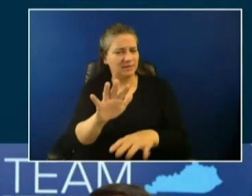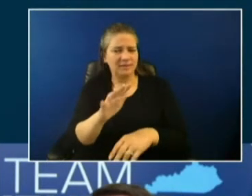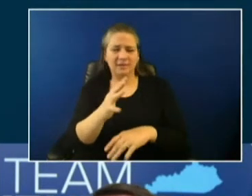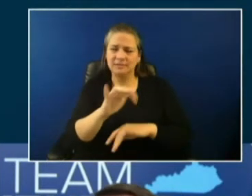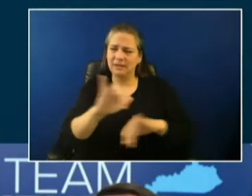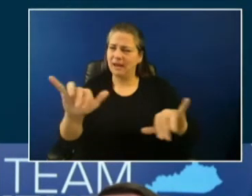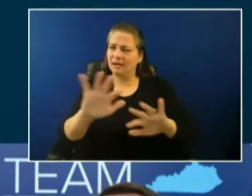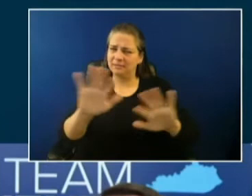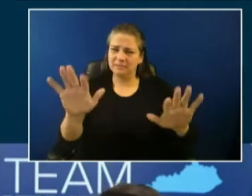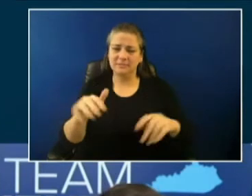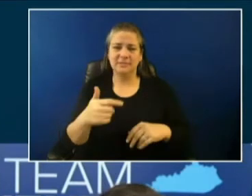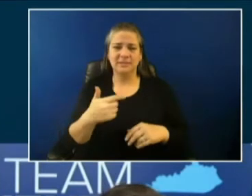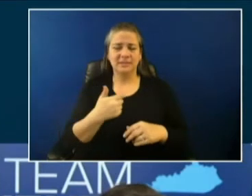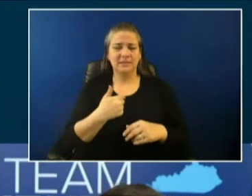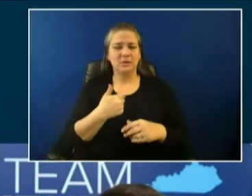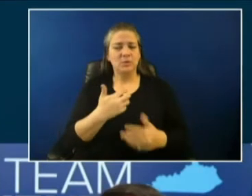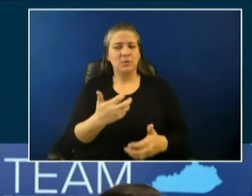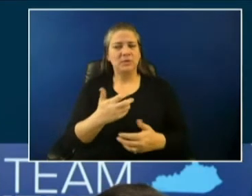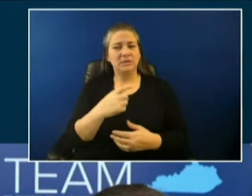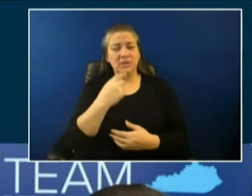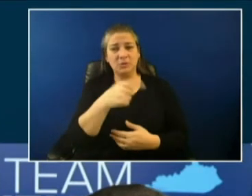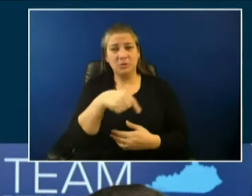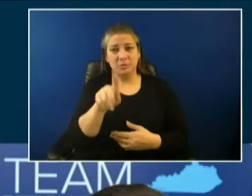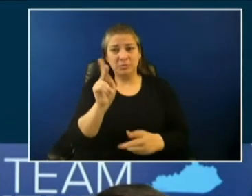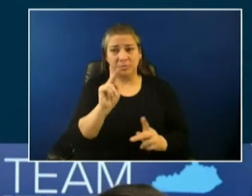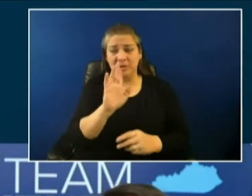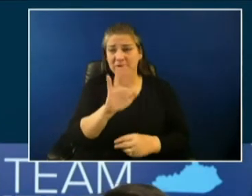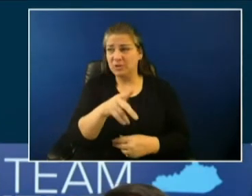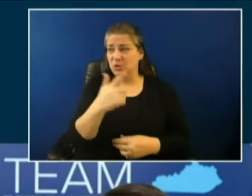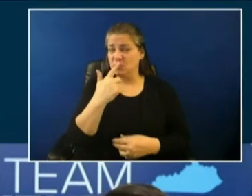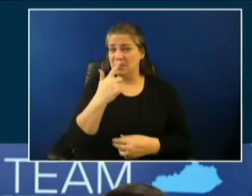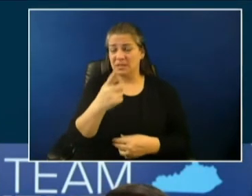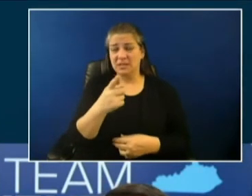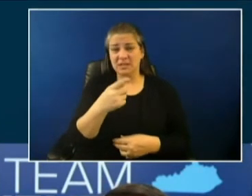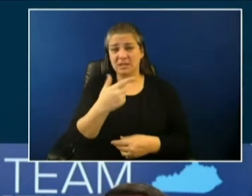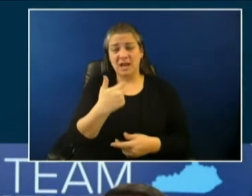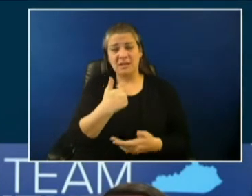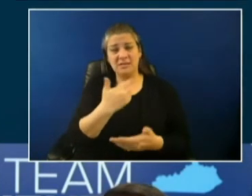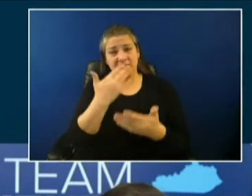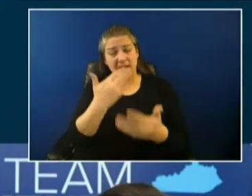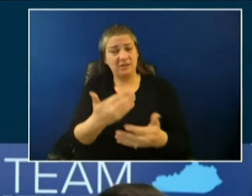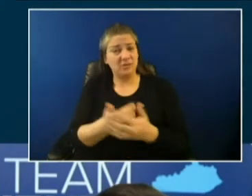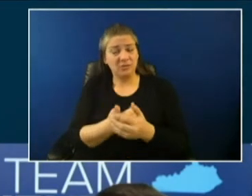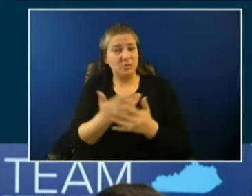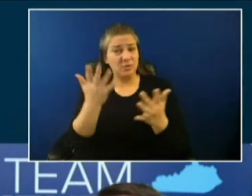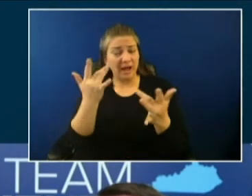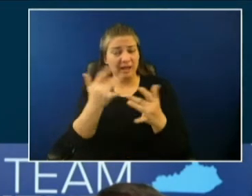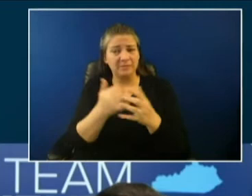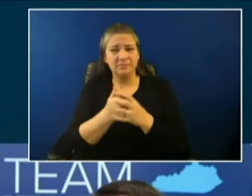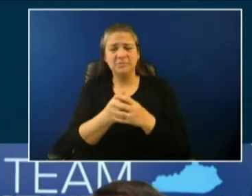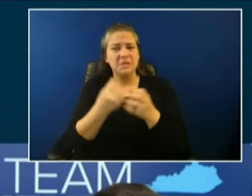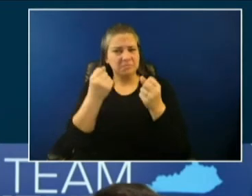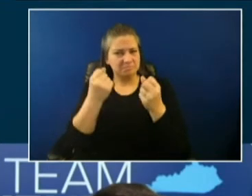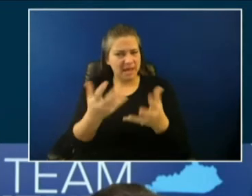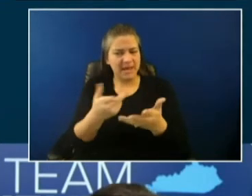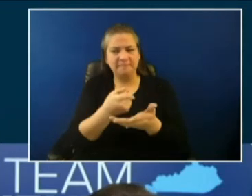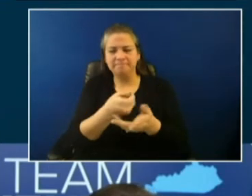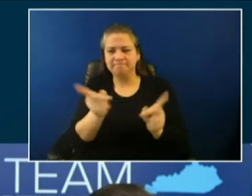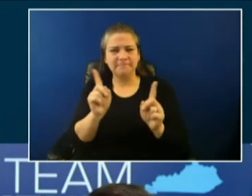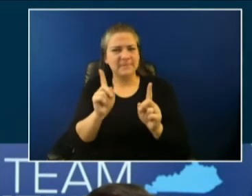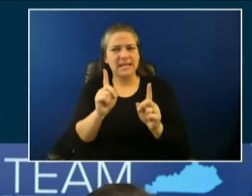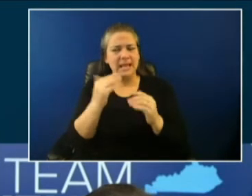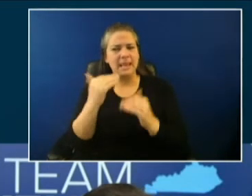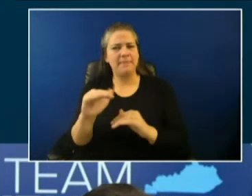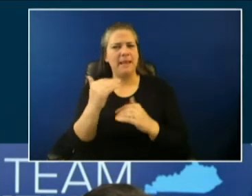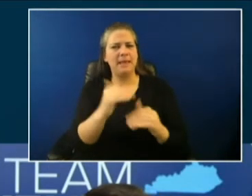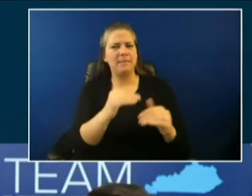now for already having implemented many of these. They have limited their travel